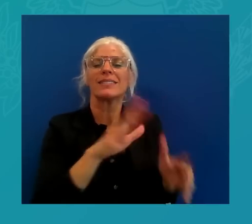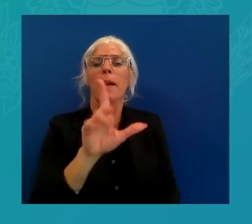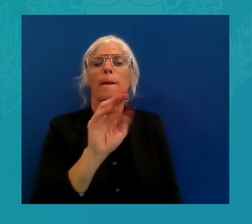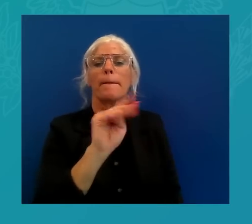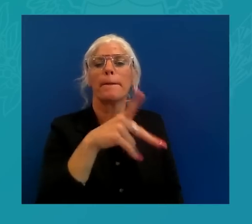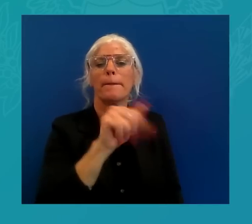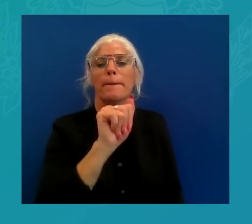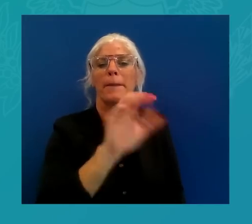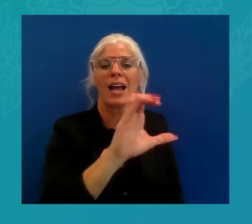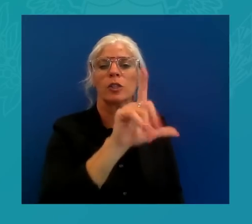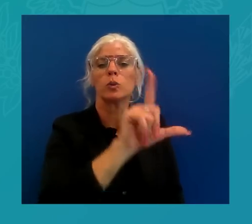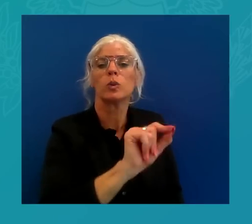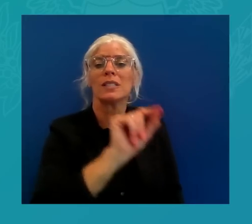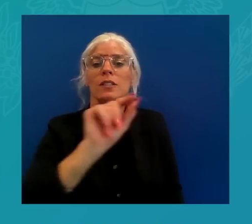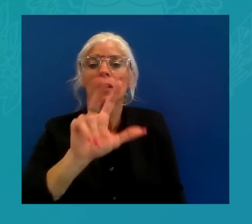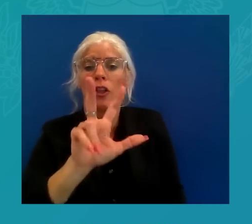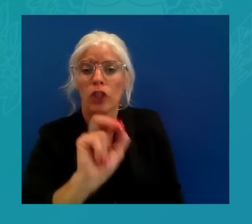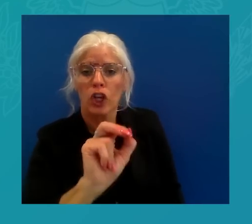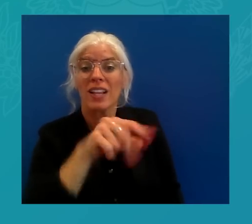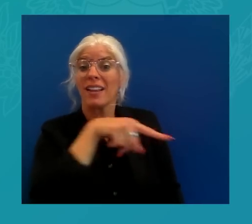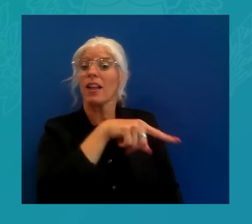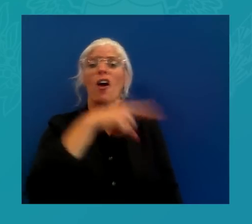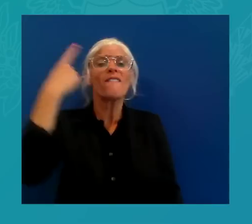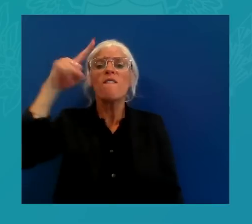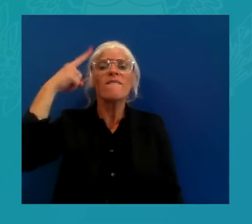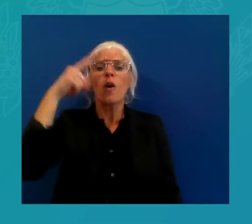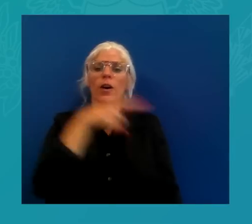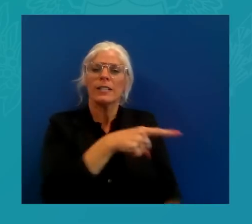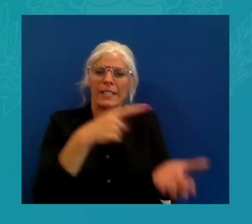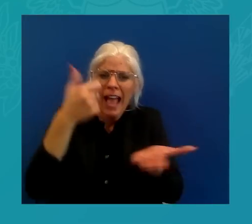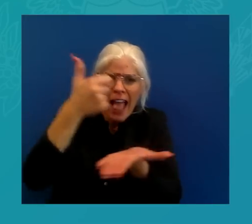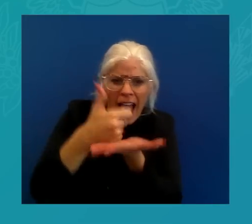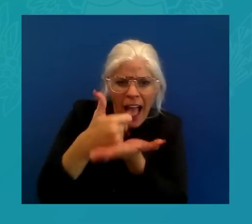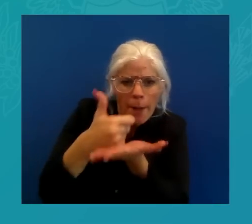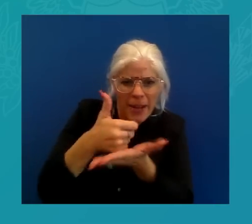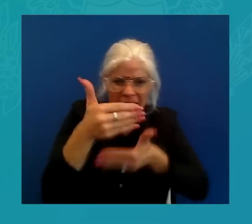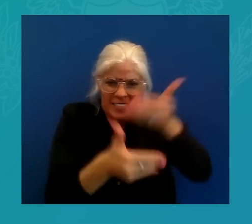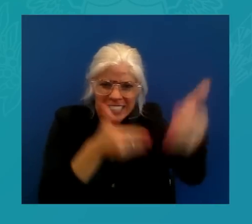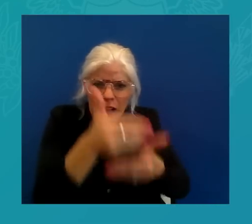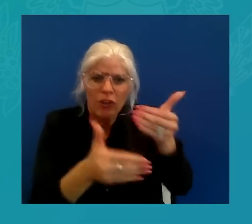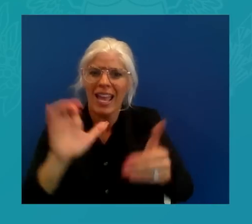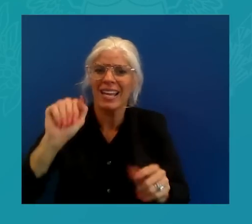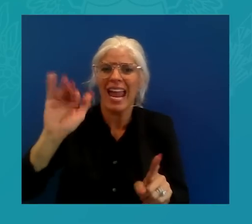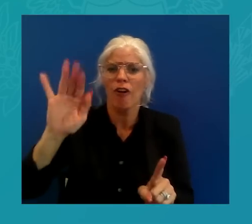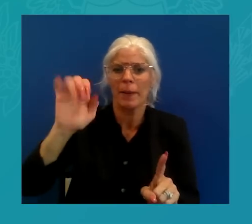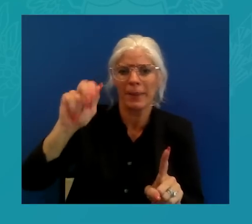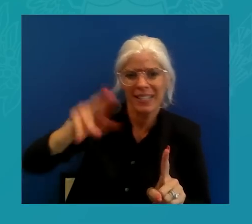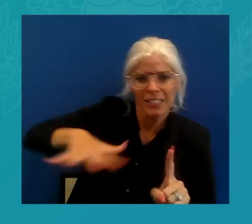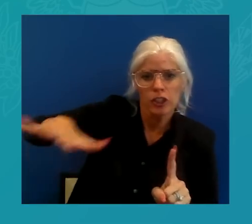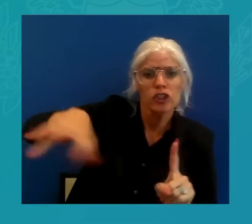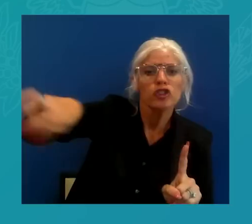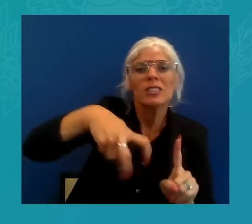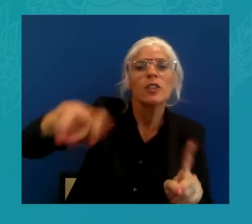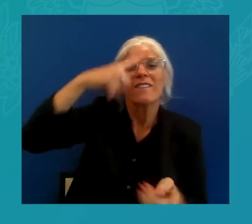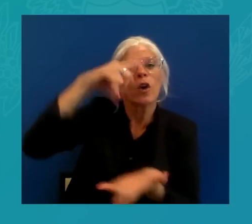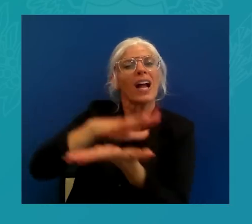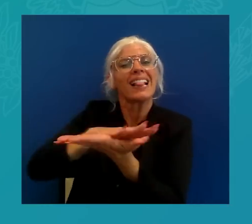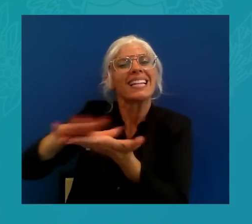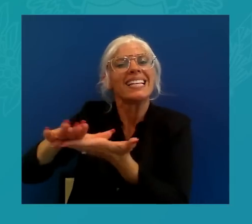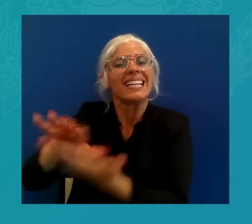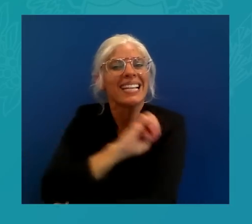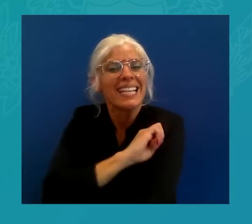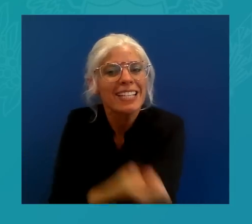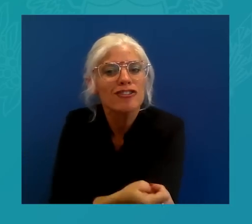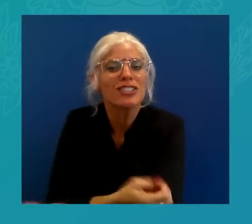help accelerate the Caribbean's transition to clean energy and to promote energy security and climate